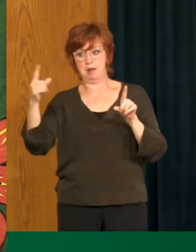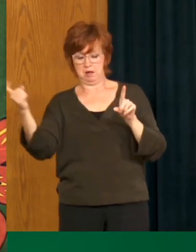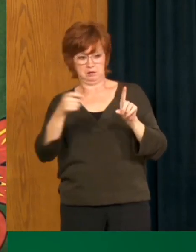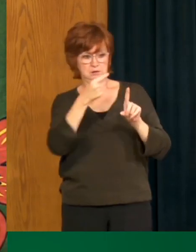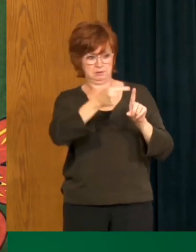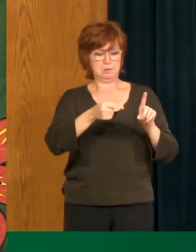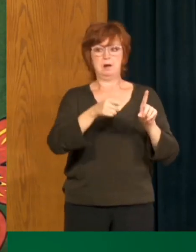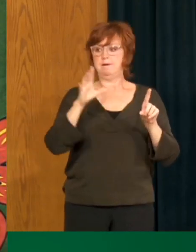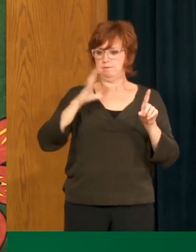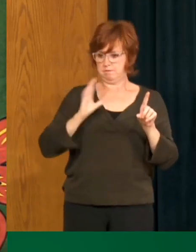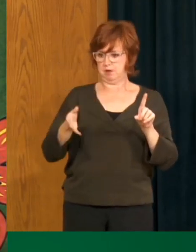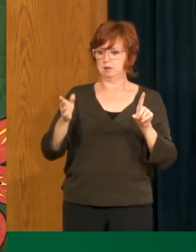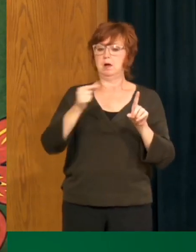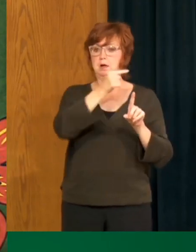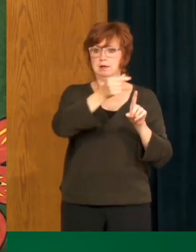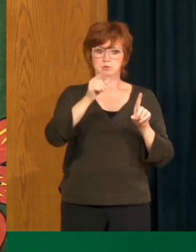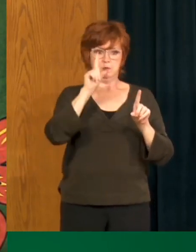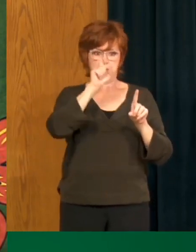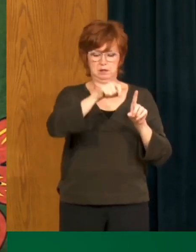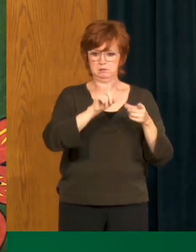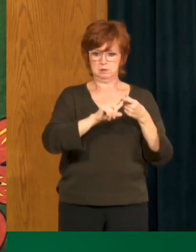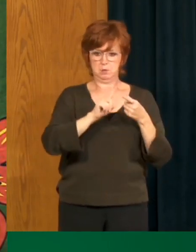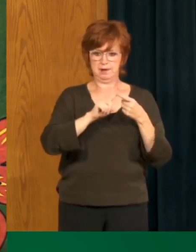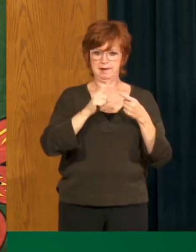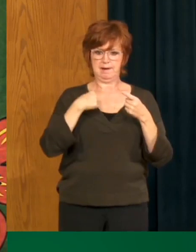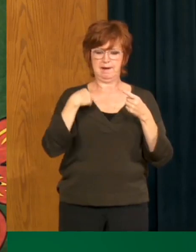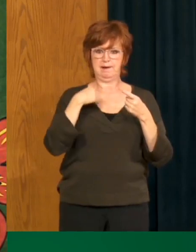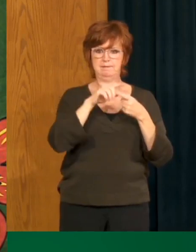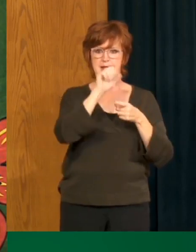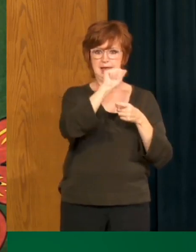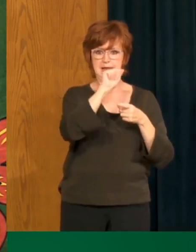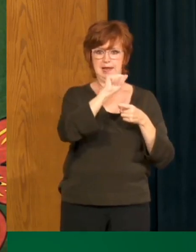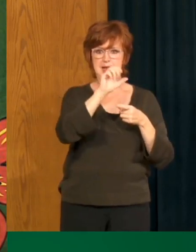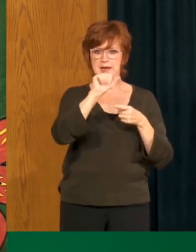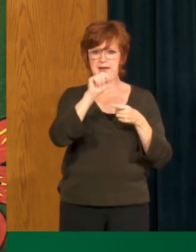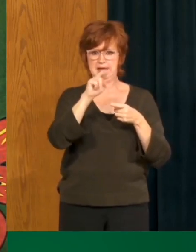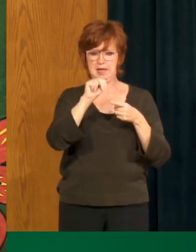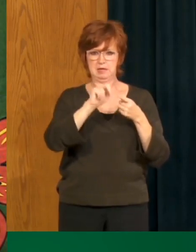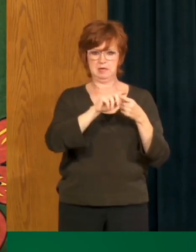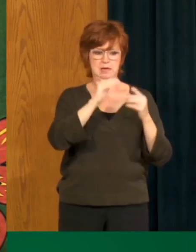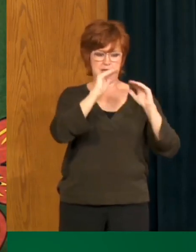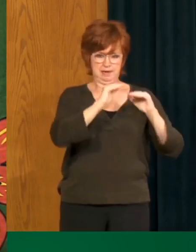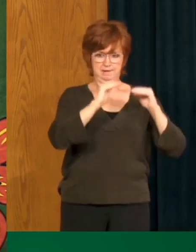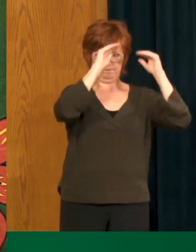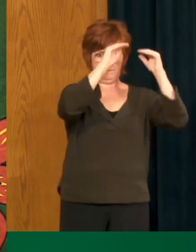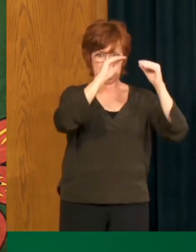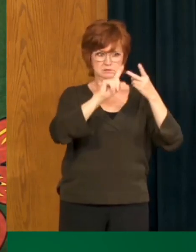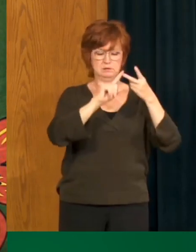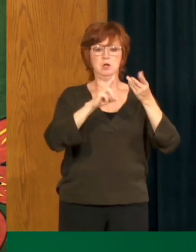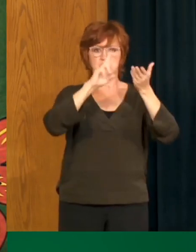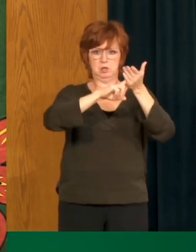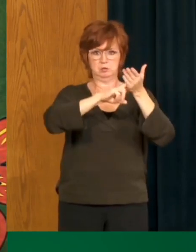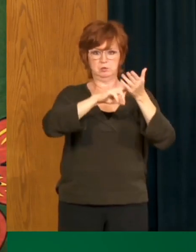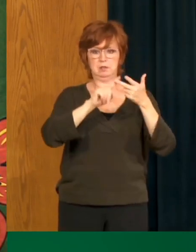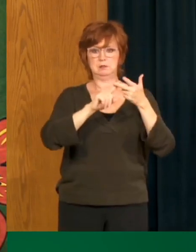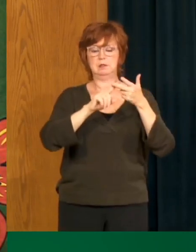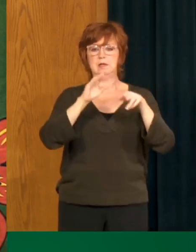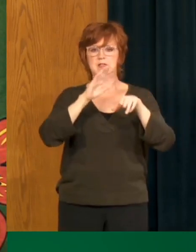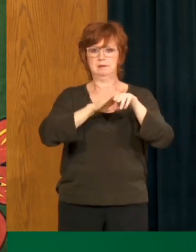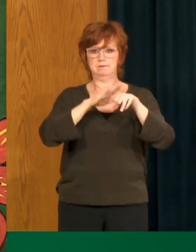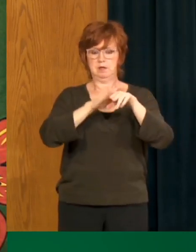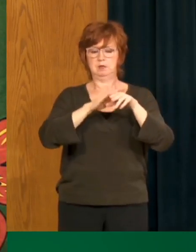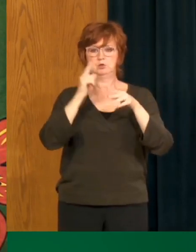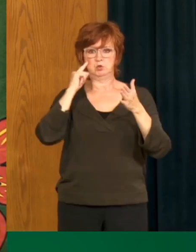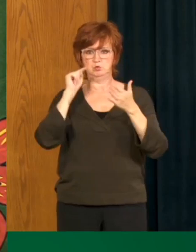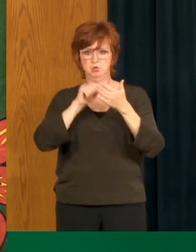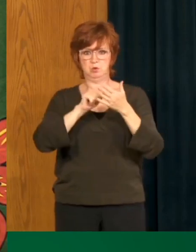that are involved. It's called an ACAN, or an Advanced Contract Award Notice. This is very similar to the contract that came